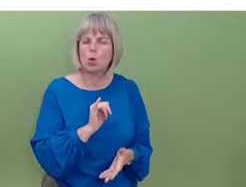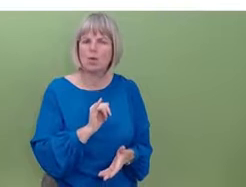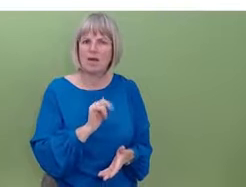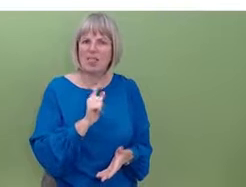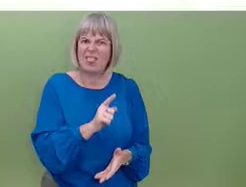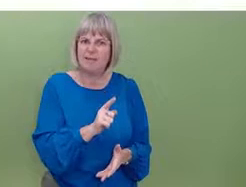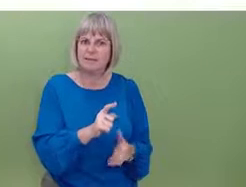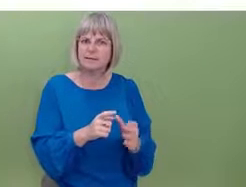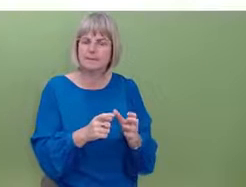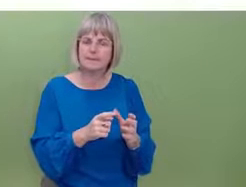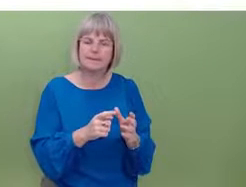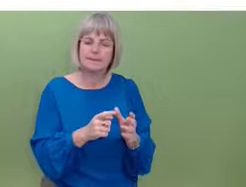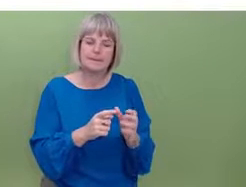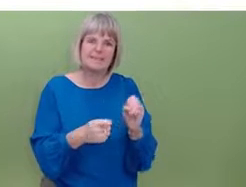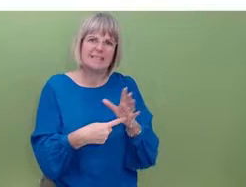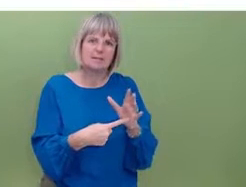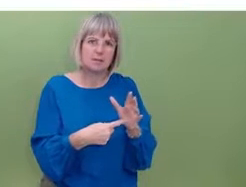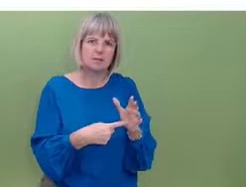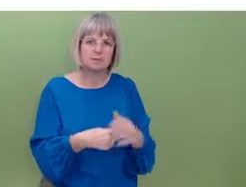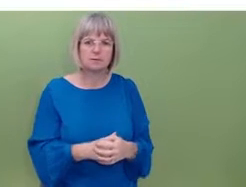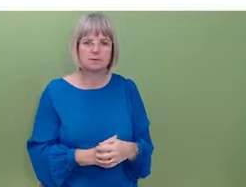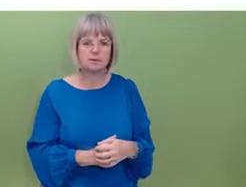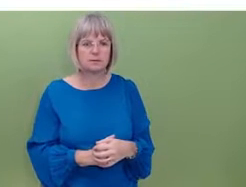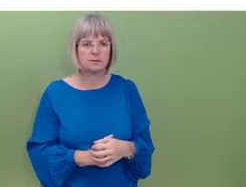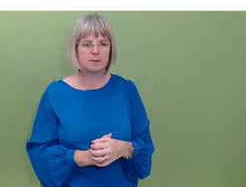Also significant is loneliness.